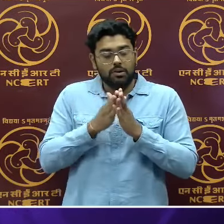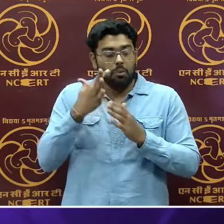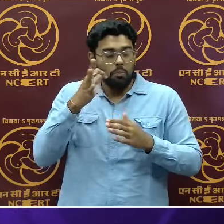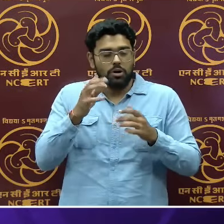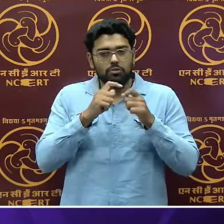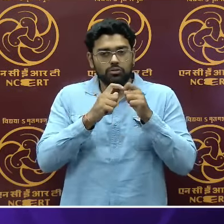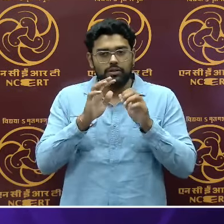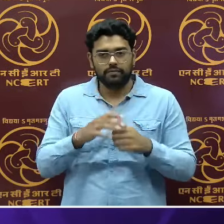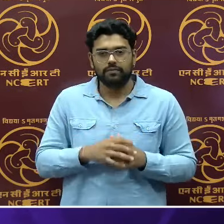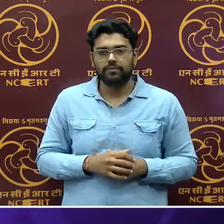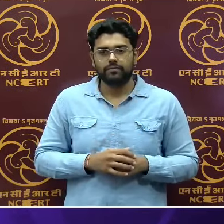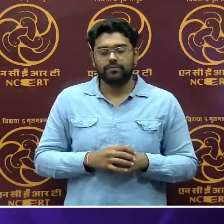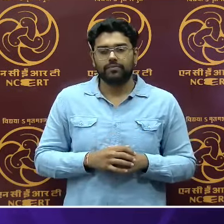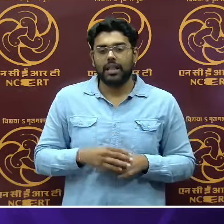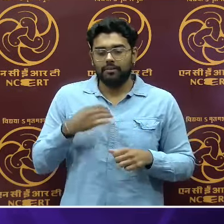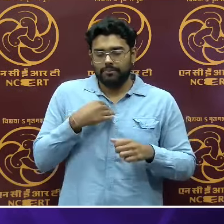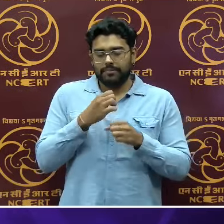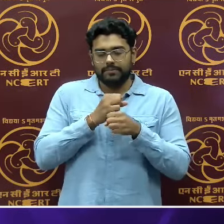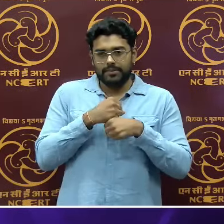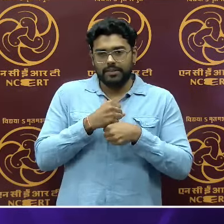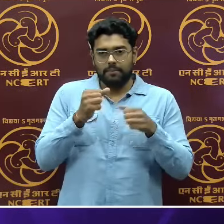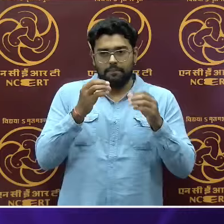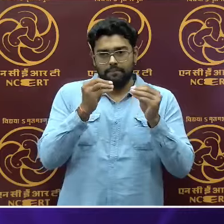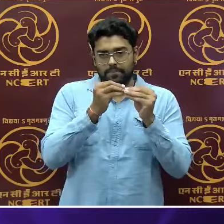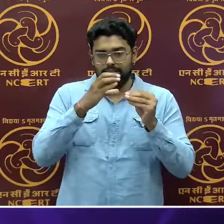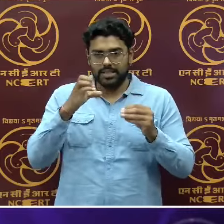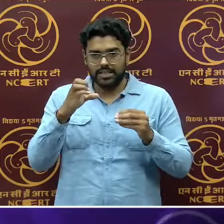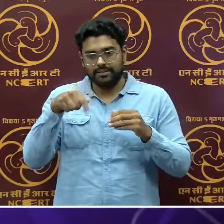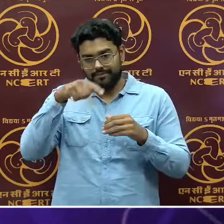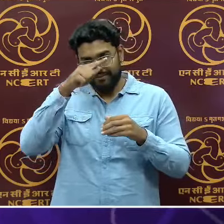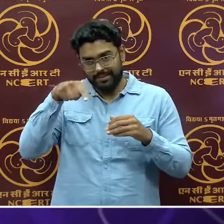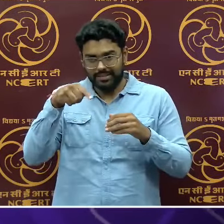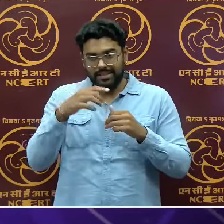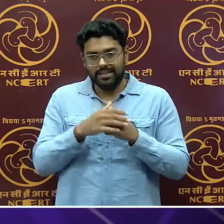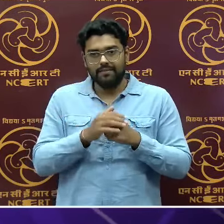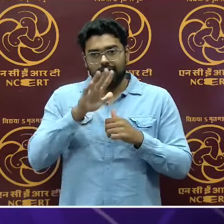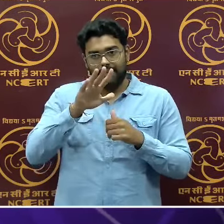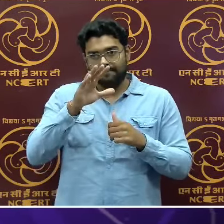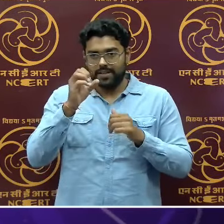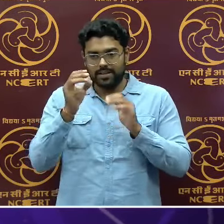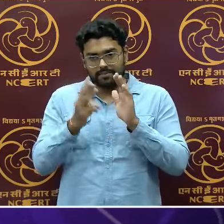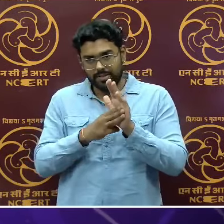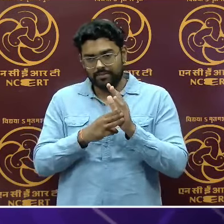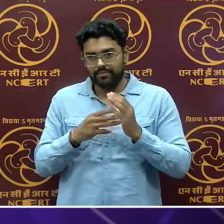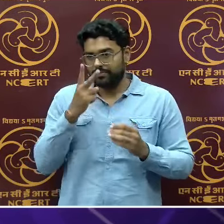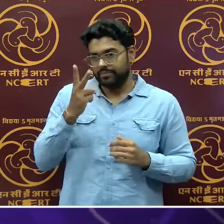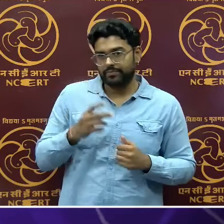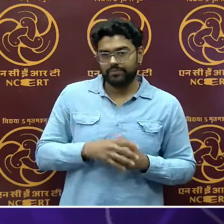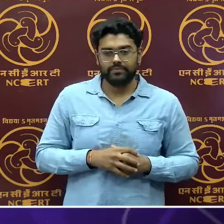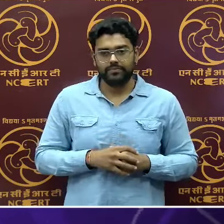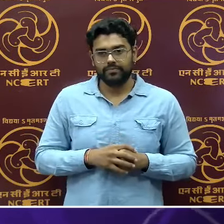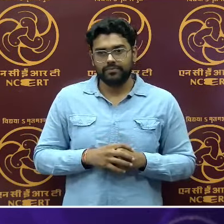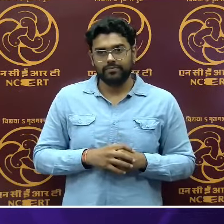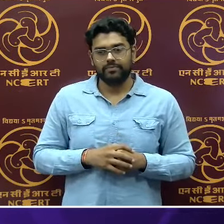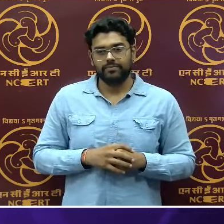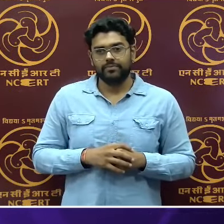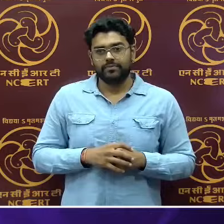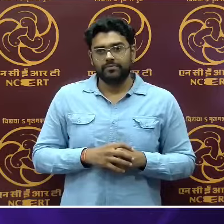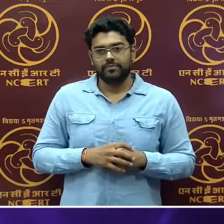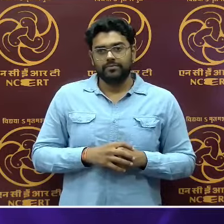Eve. First, let me make BC is equal to 5 centimeters. See, this is 5